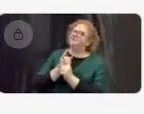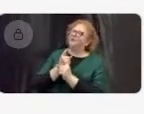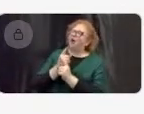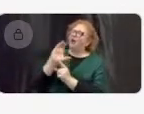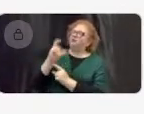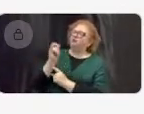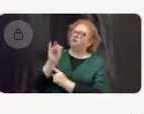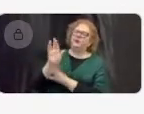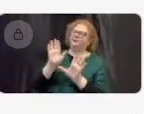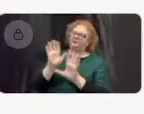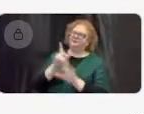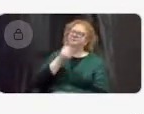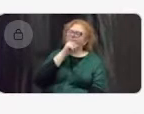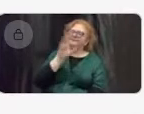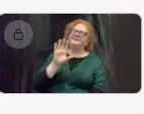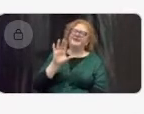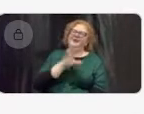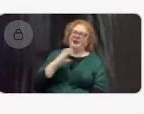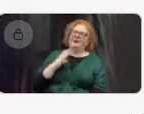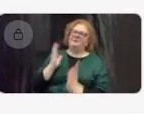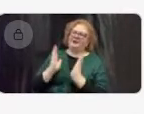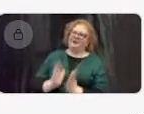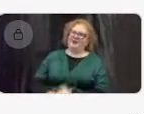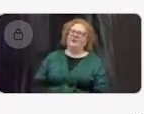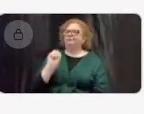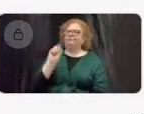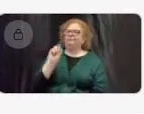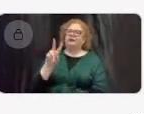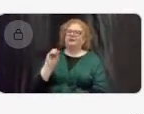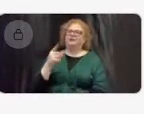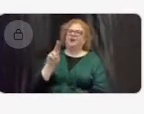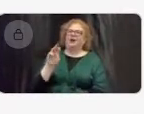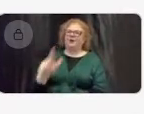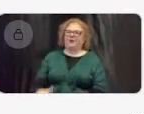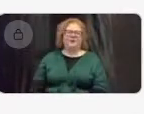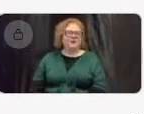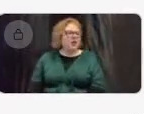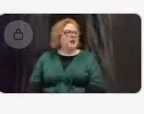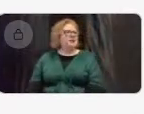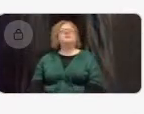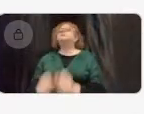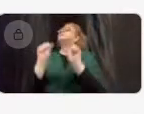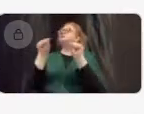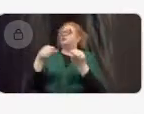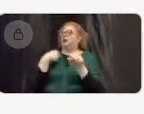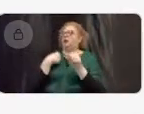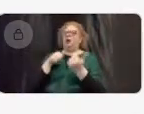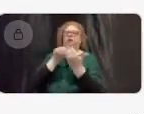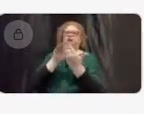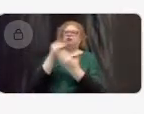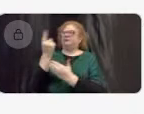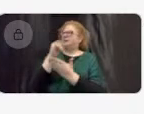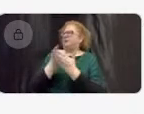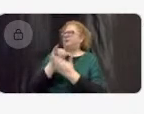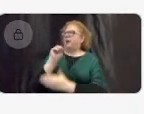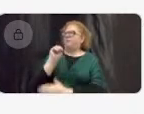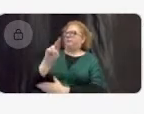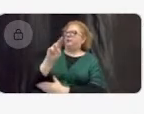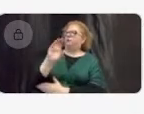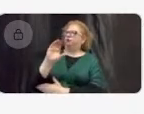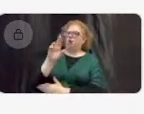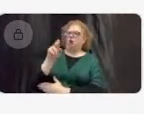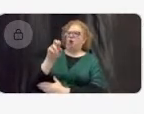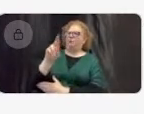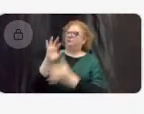Mr. Vogel. My dad. May I address something that Mr. Carpenter said? And I'm sure